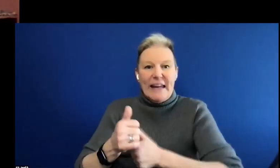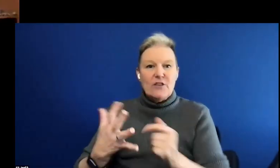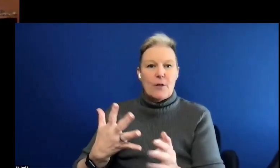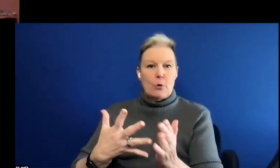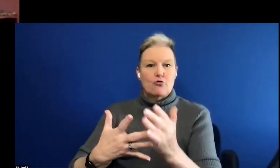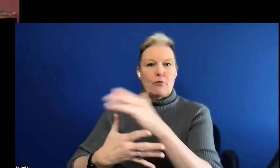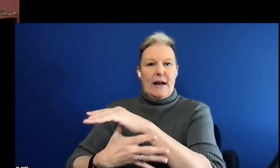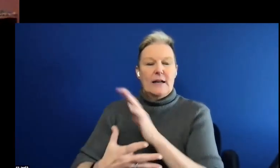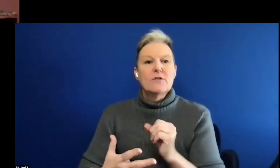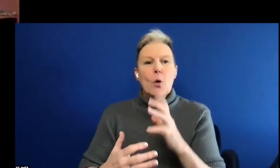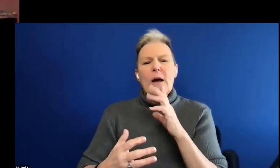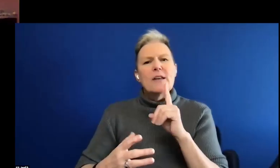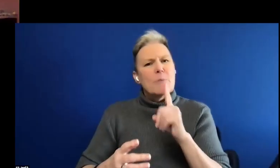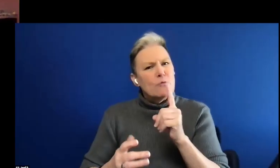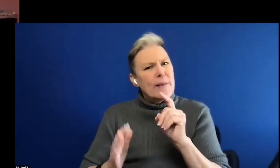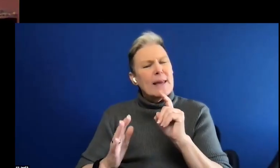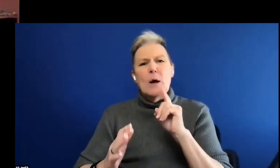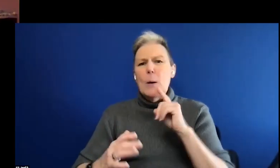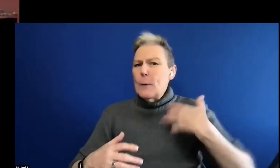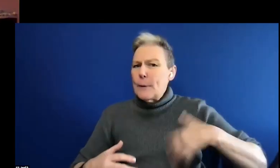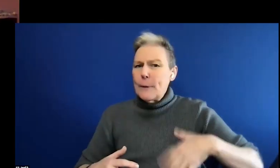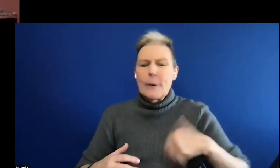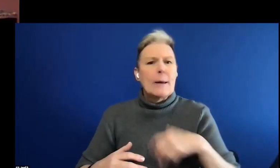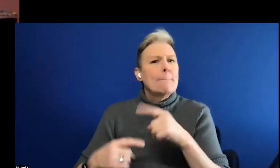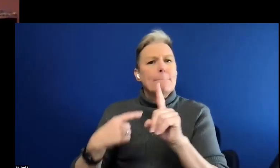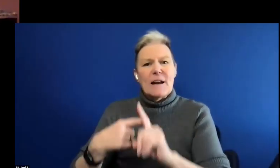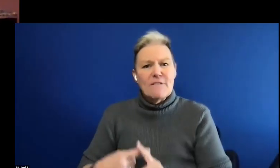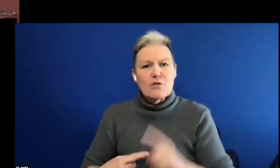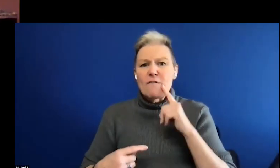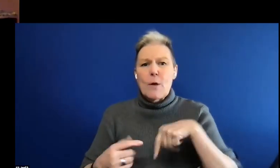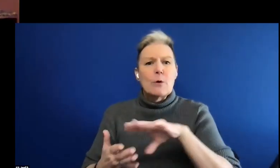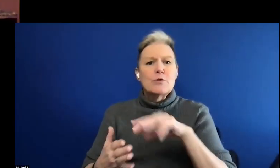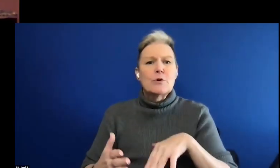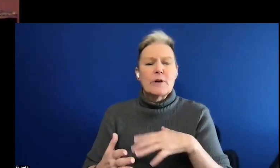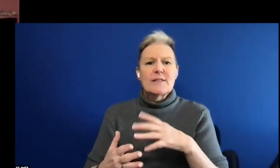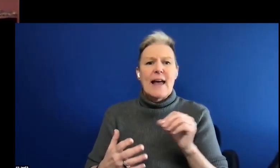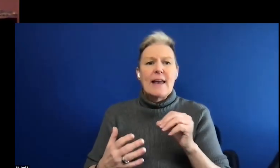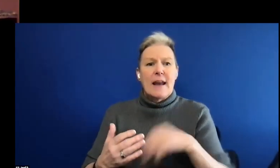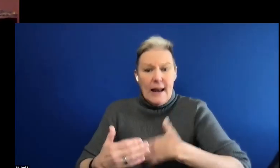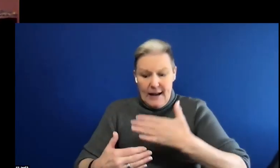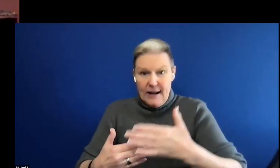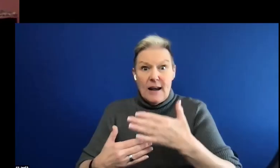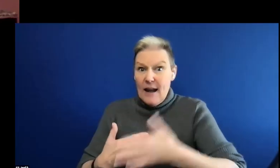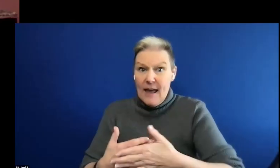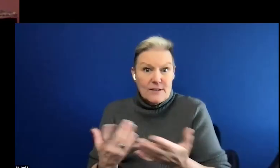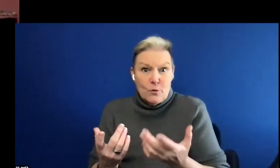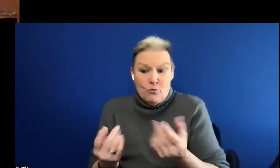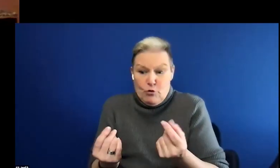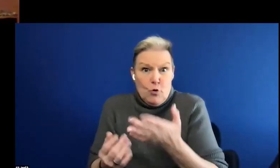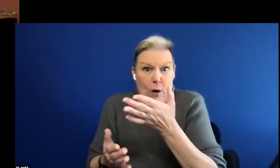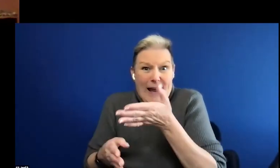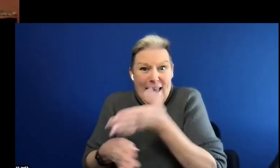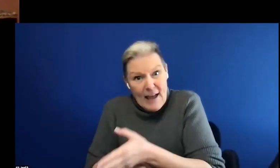extremely beneficial to those students in finding out what's next after high school, whether that is